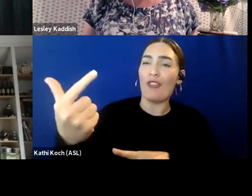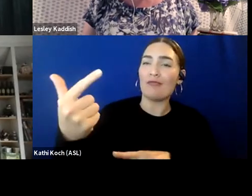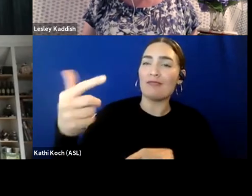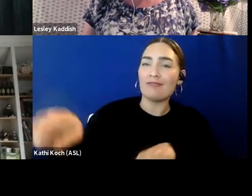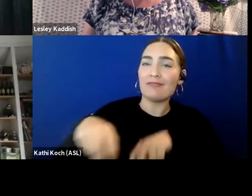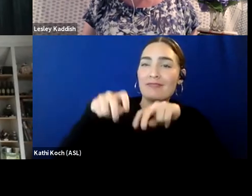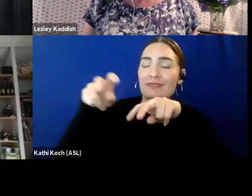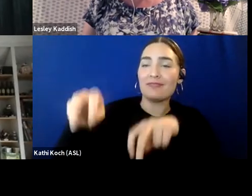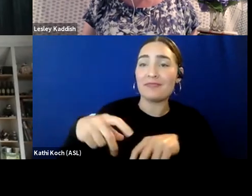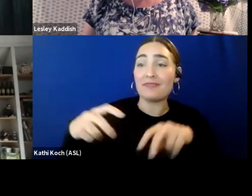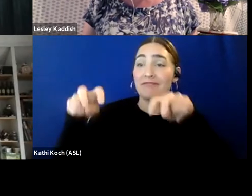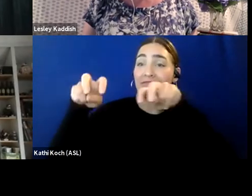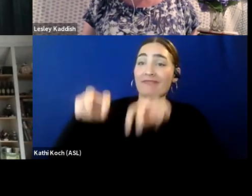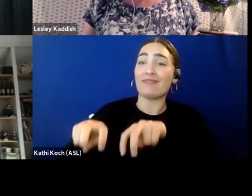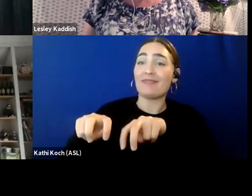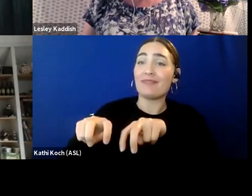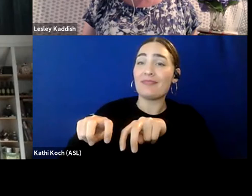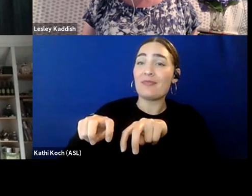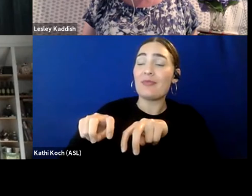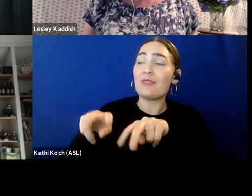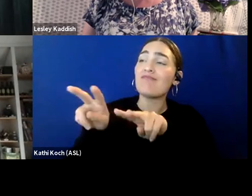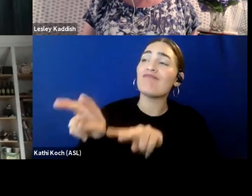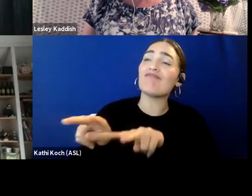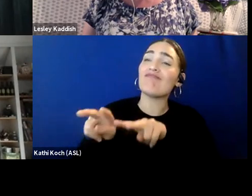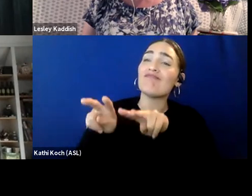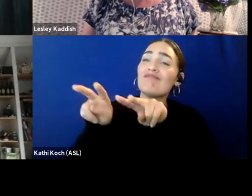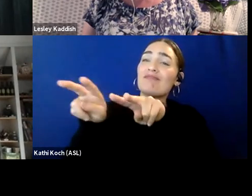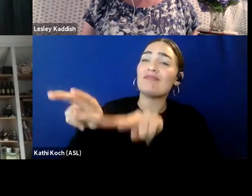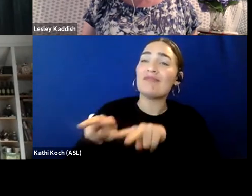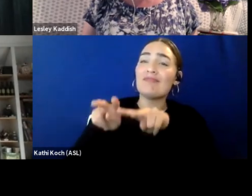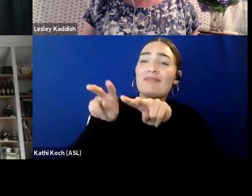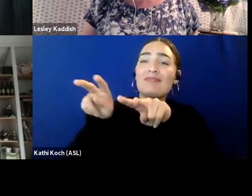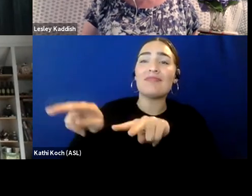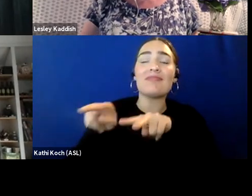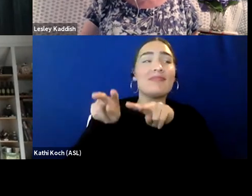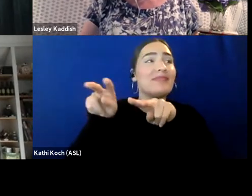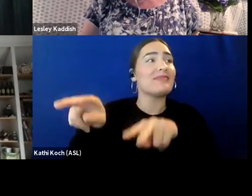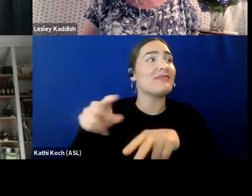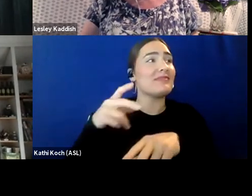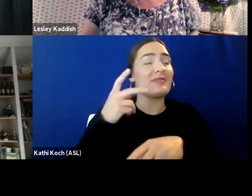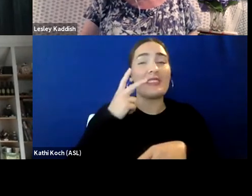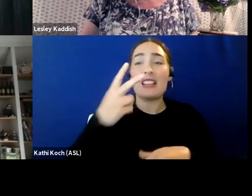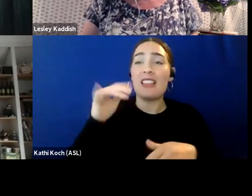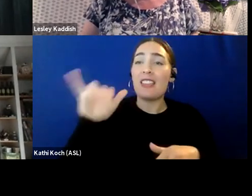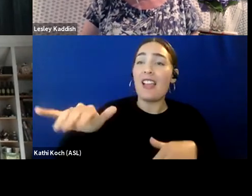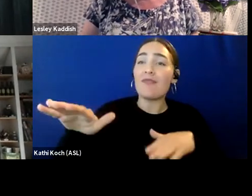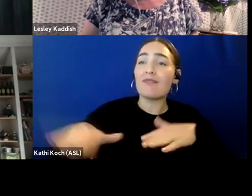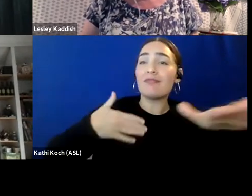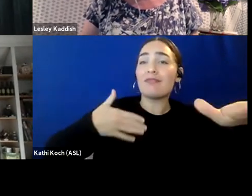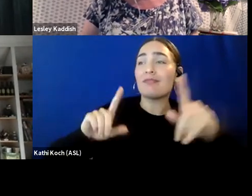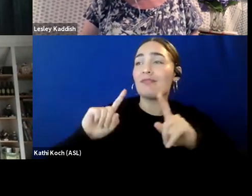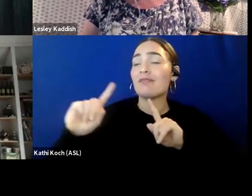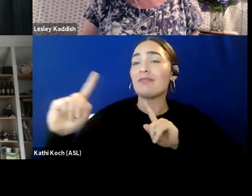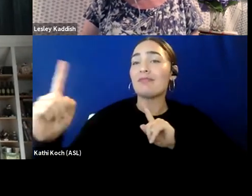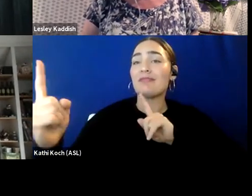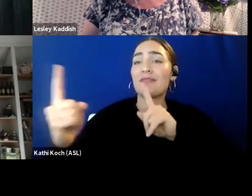Miss Lynn, sitting, watching, walking Metro Park paths, words not